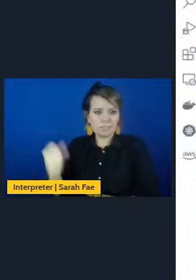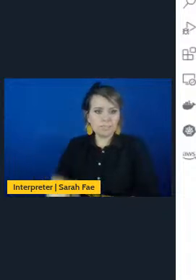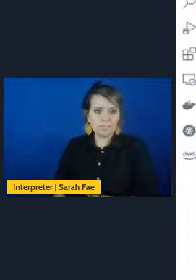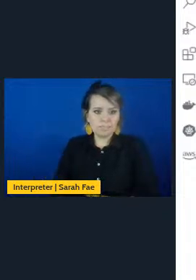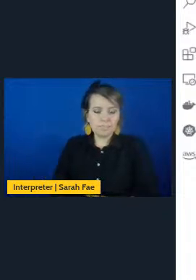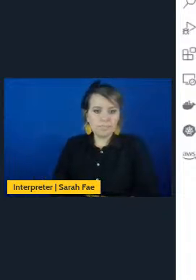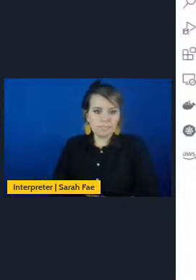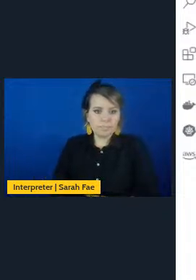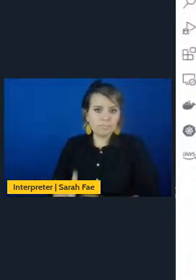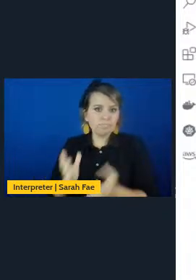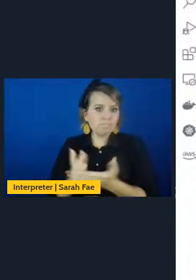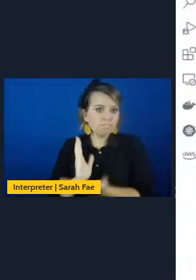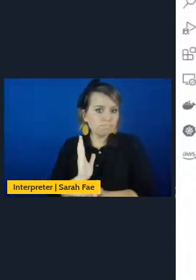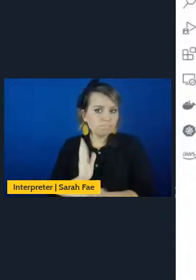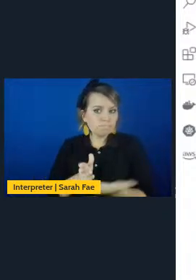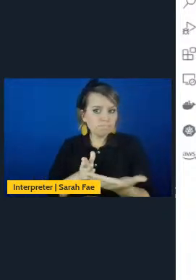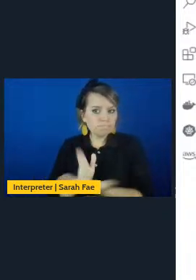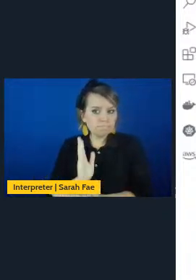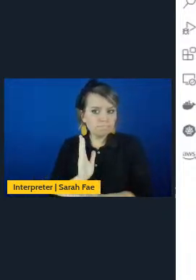All right.